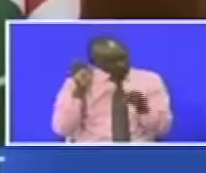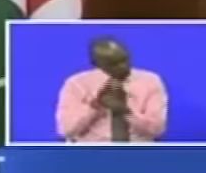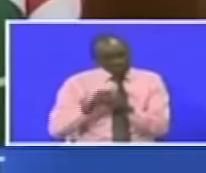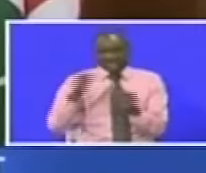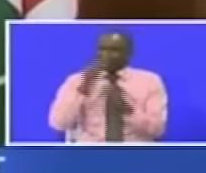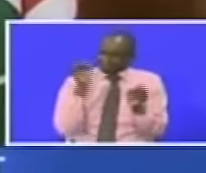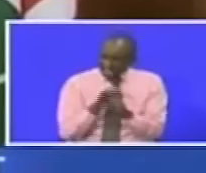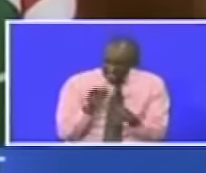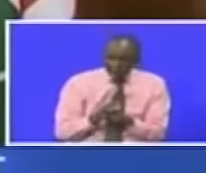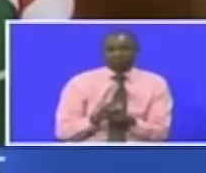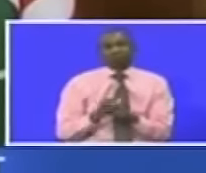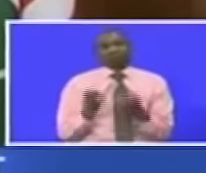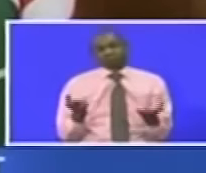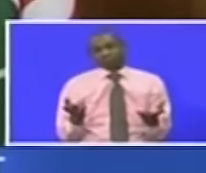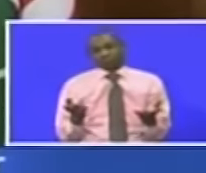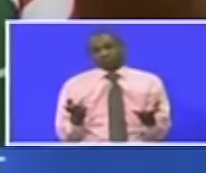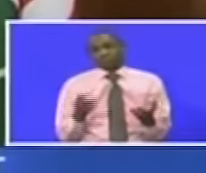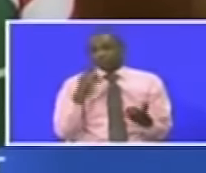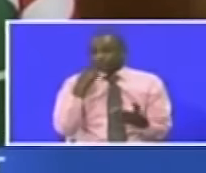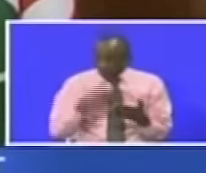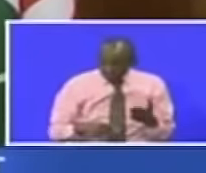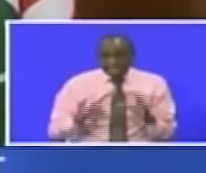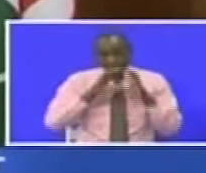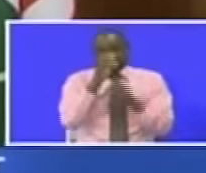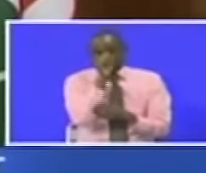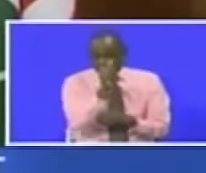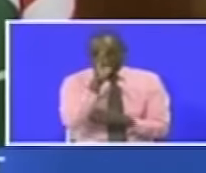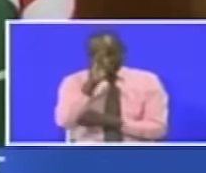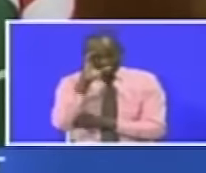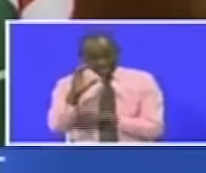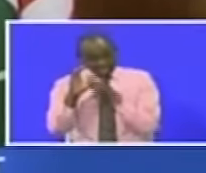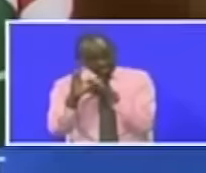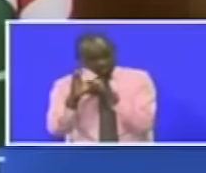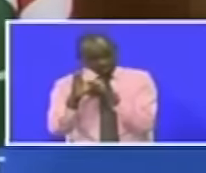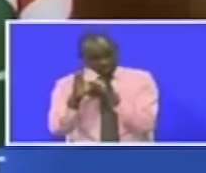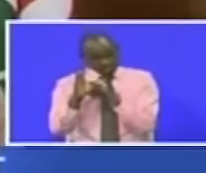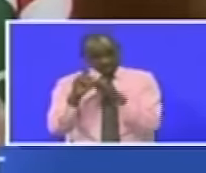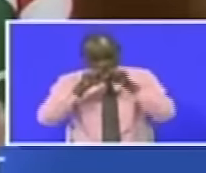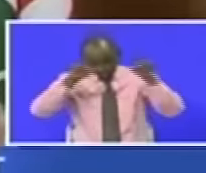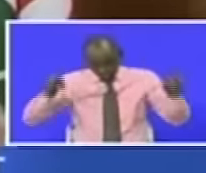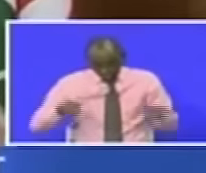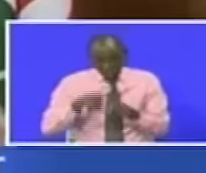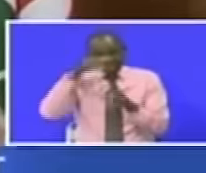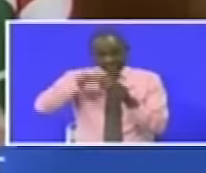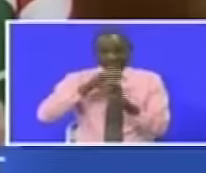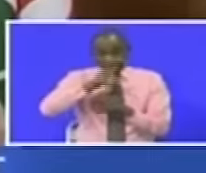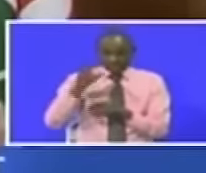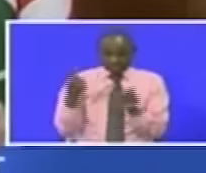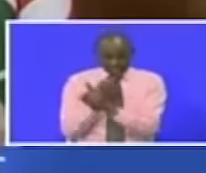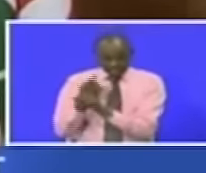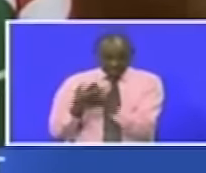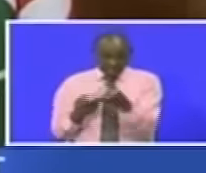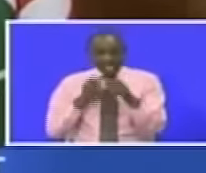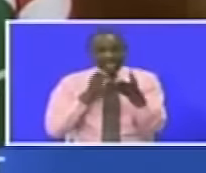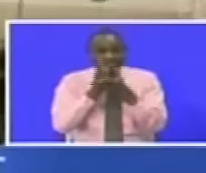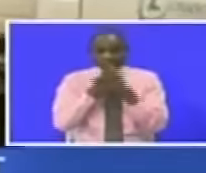where it carries high traffic volumes. So we are talking class A, class B and C. All these are inter-counties, which are connecting various